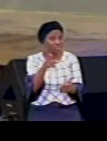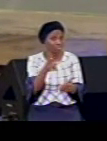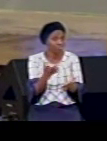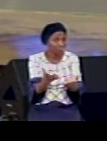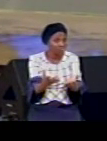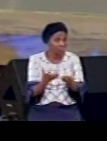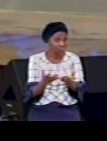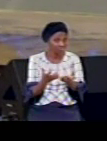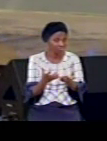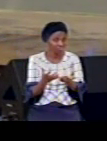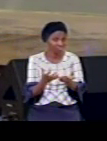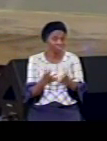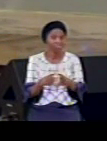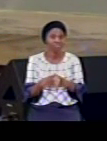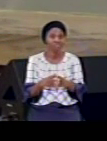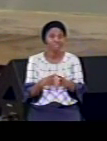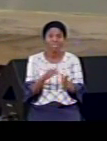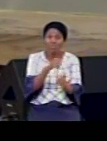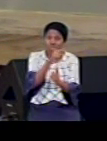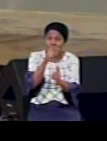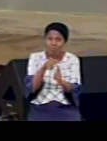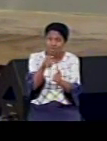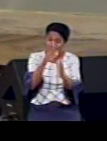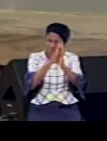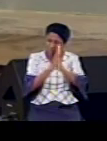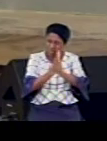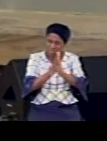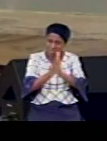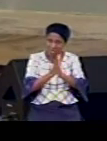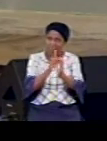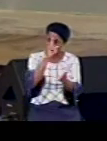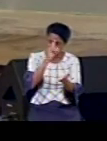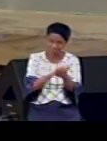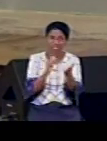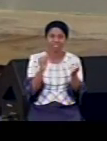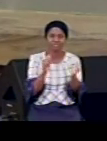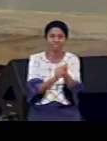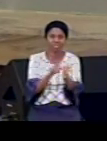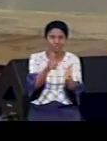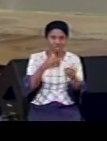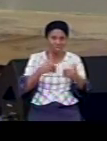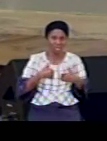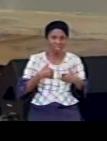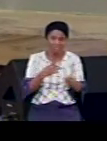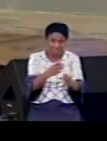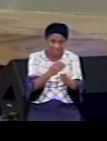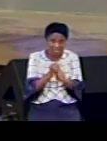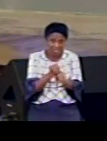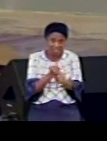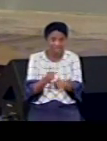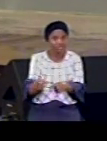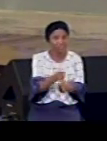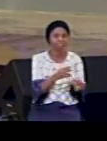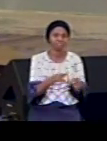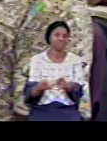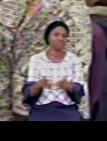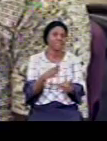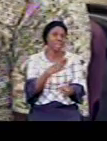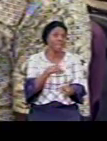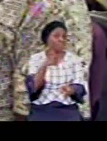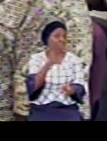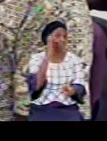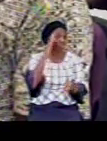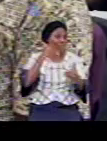desire, when ye pray, believe that ye receive them, and ye shall have